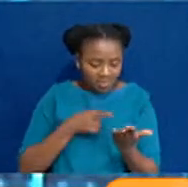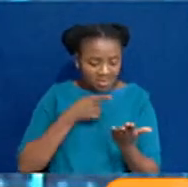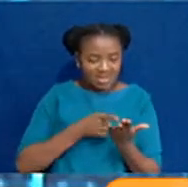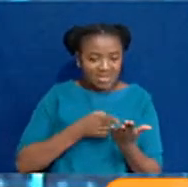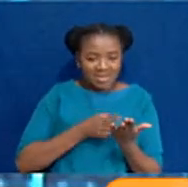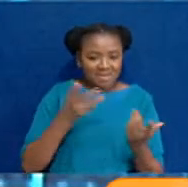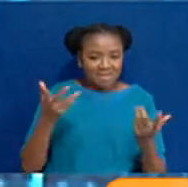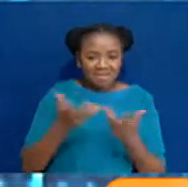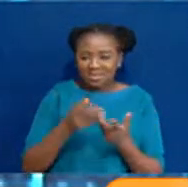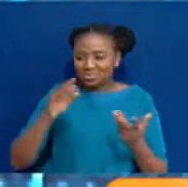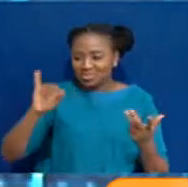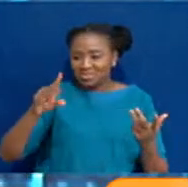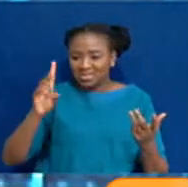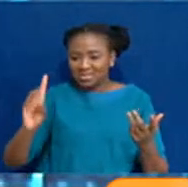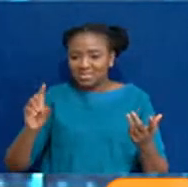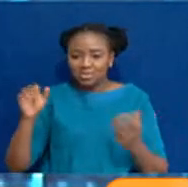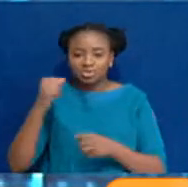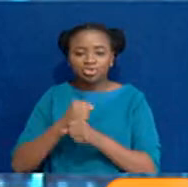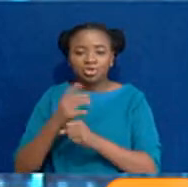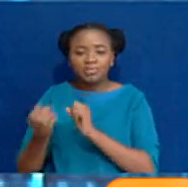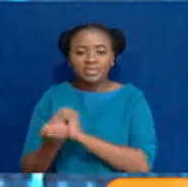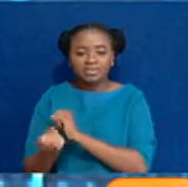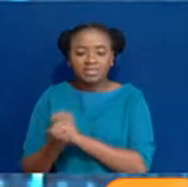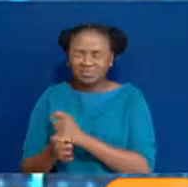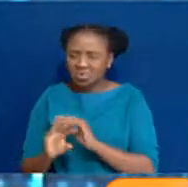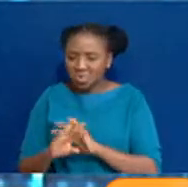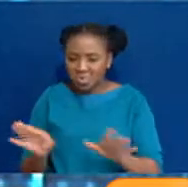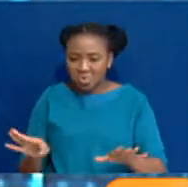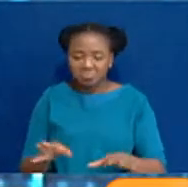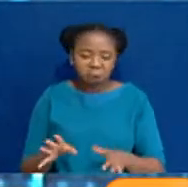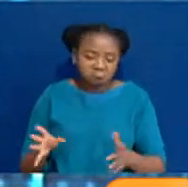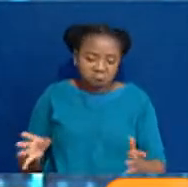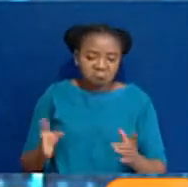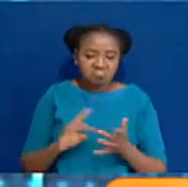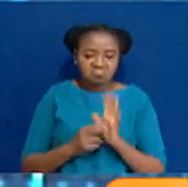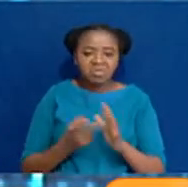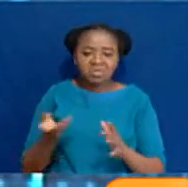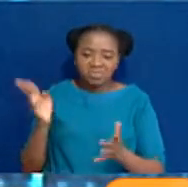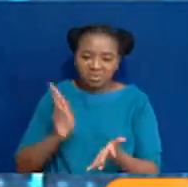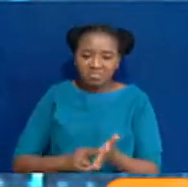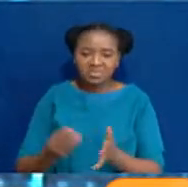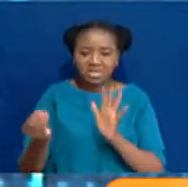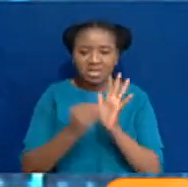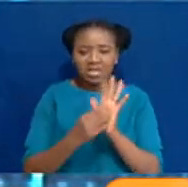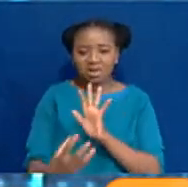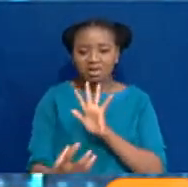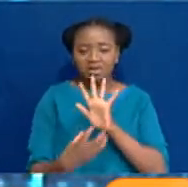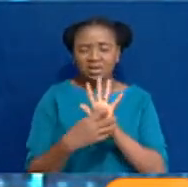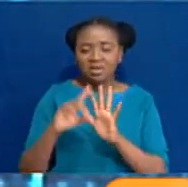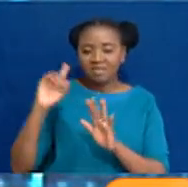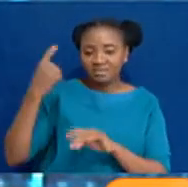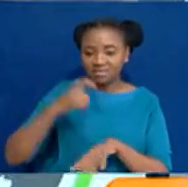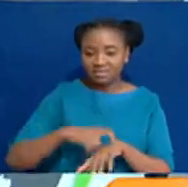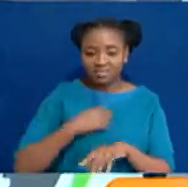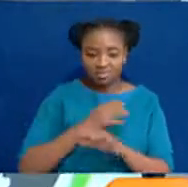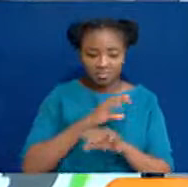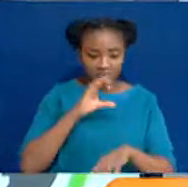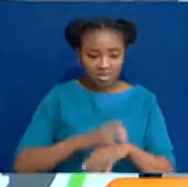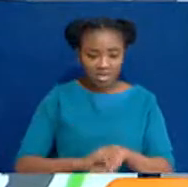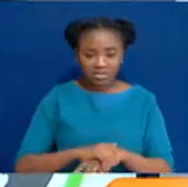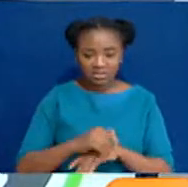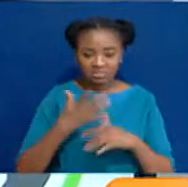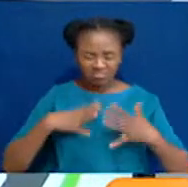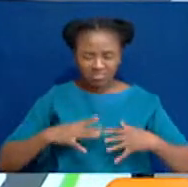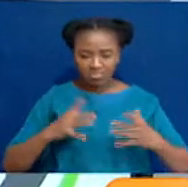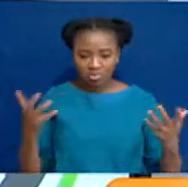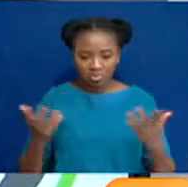then that advert then becomes non-responsive and you have to repeat the process again. So the first time you advertised, you didn't get